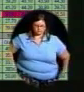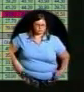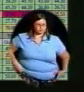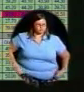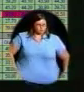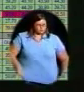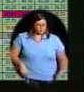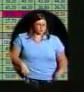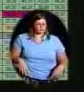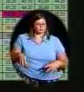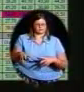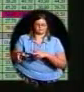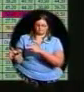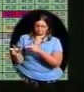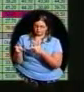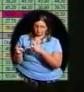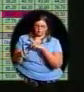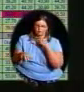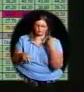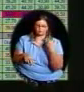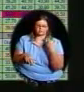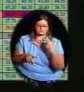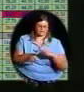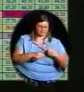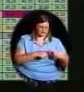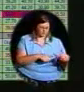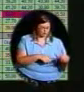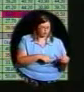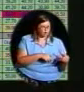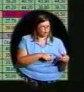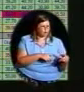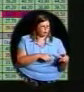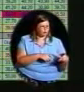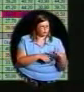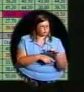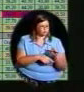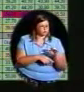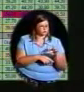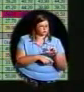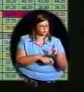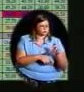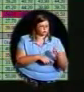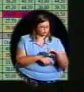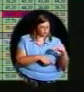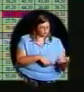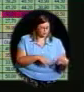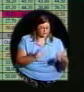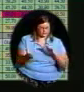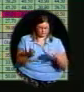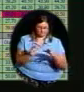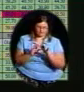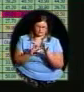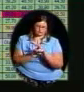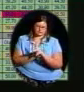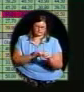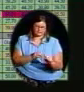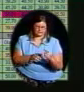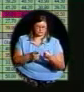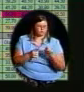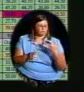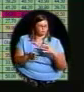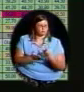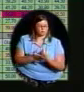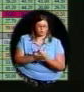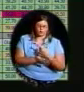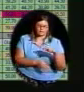side. It takes all of our scores from Olathe compared to Kansas by grade. Again, the scale's the same. Those in